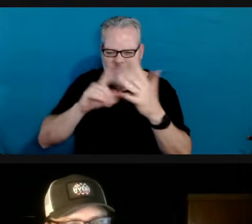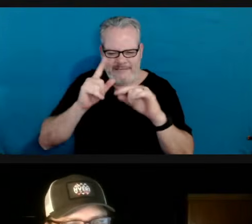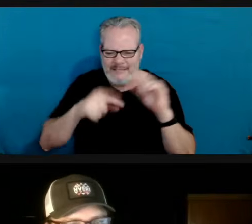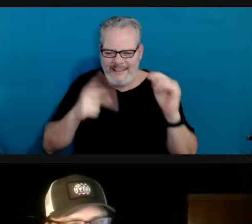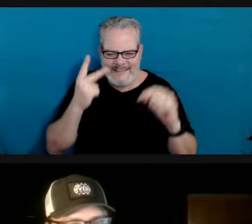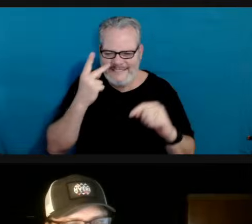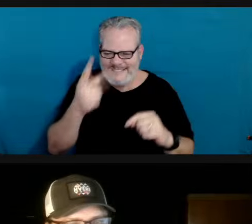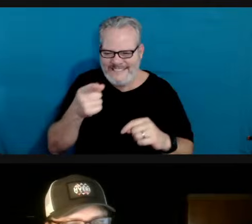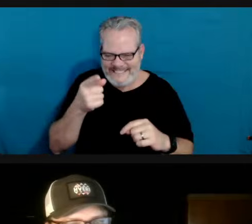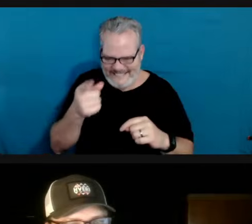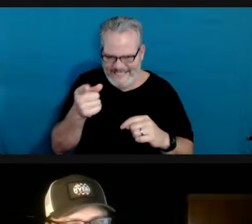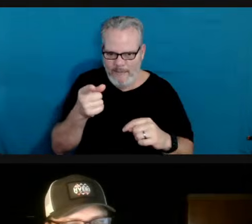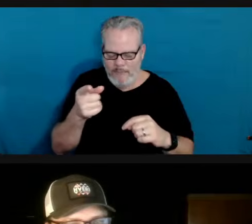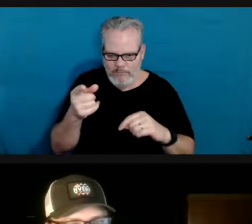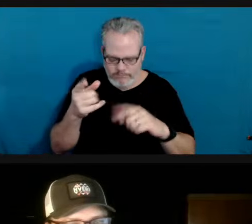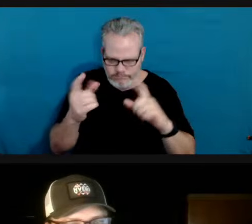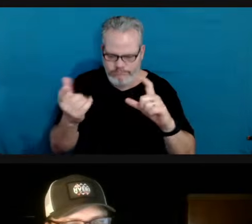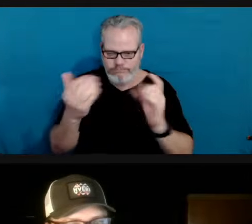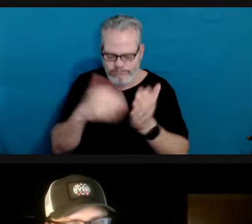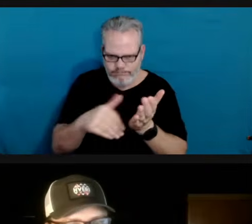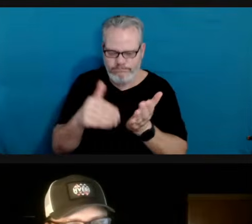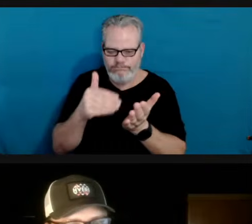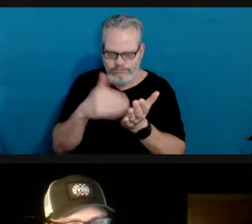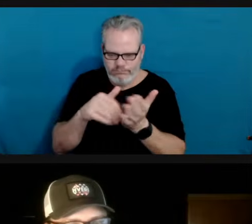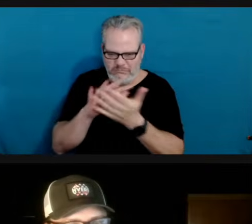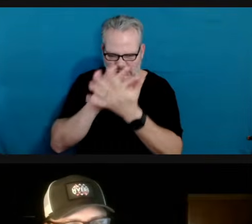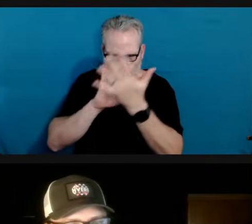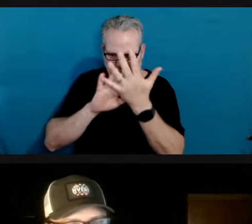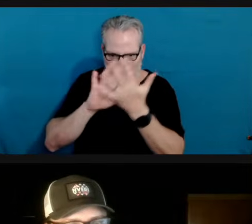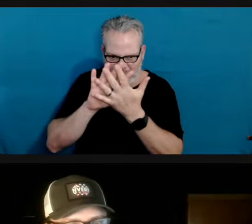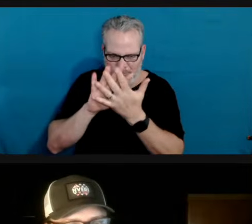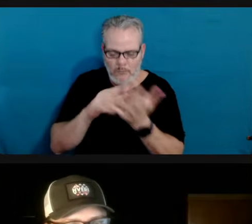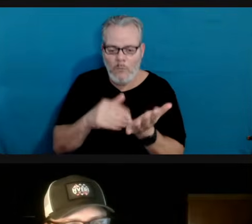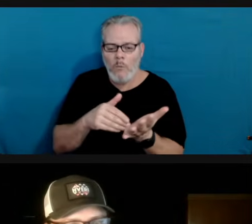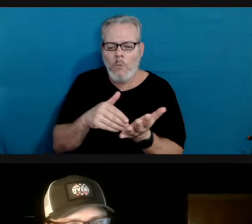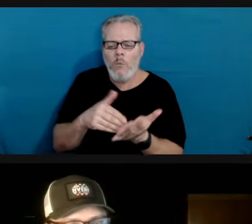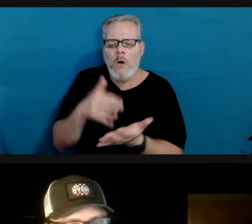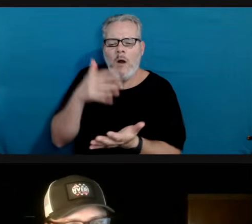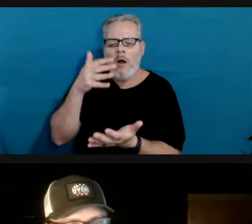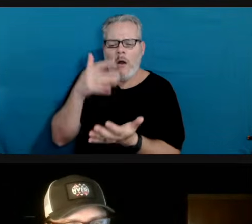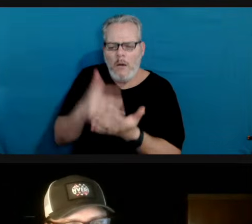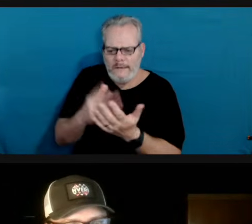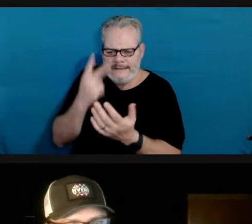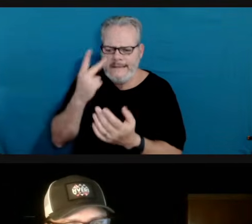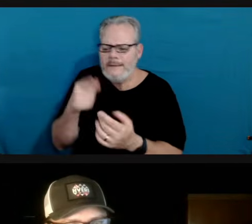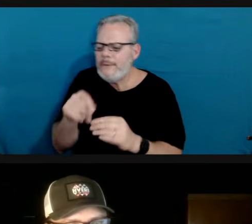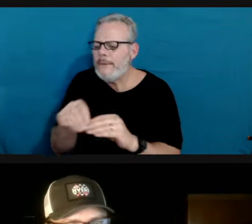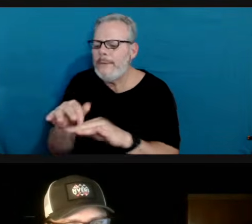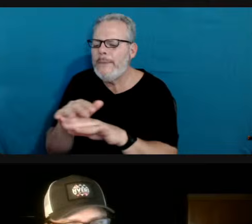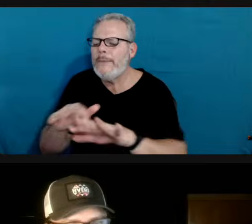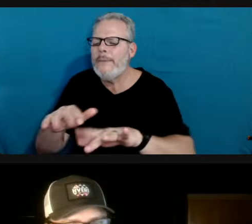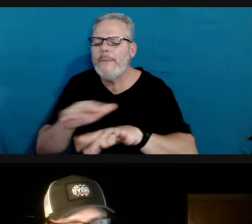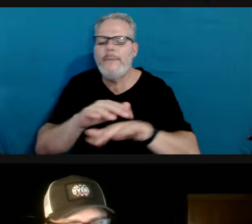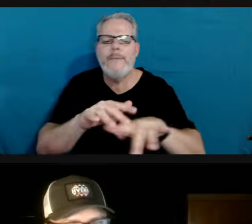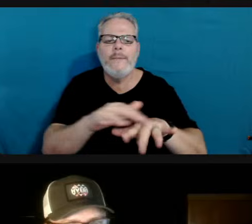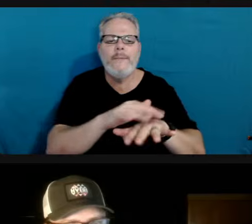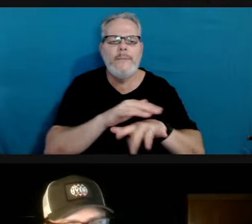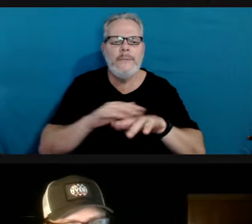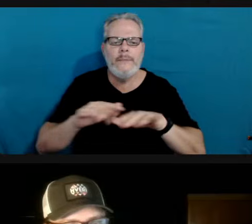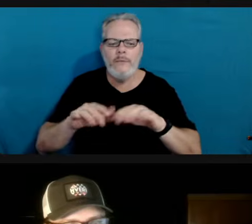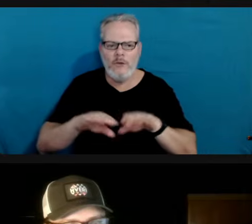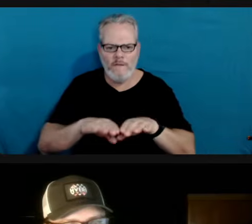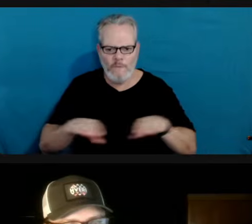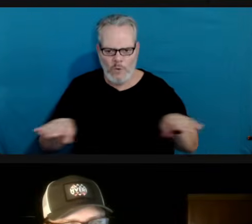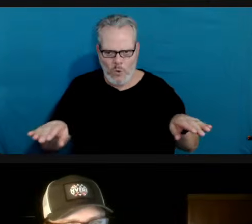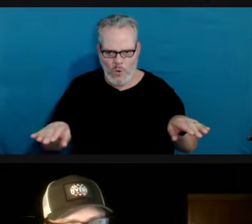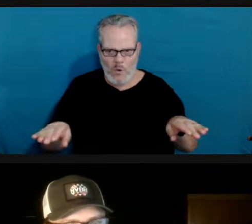time frames here, periods, with otherwise glimpses at this fuming, steaming crater floor. And from the other side